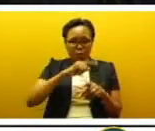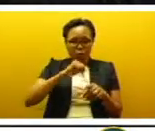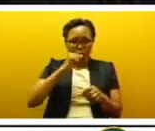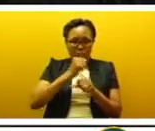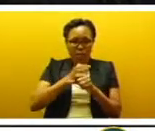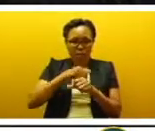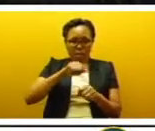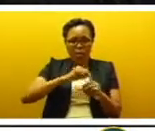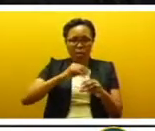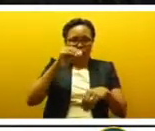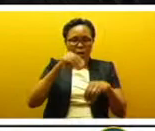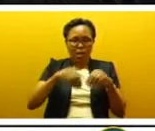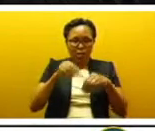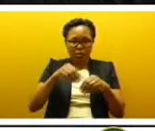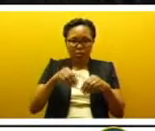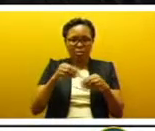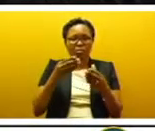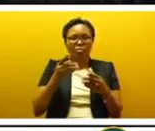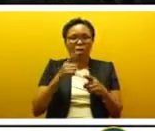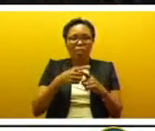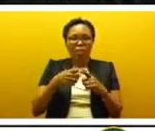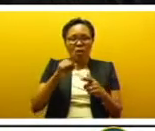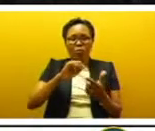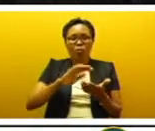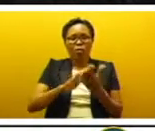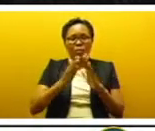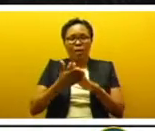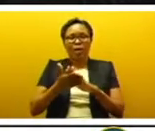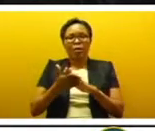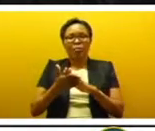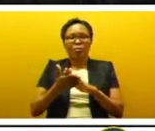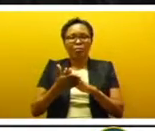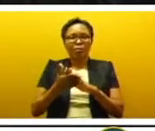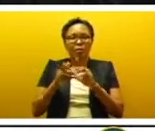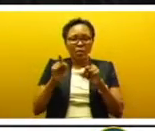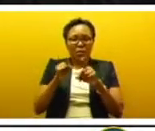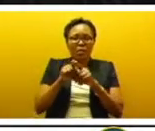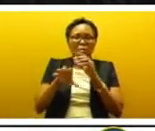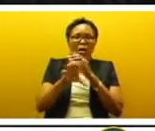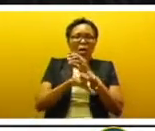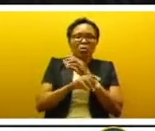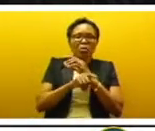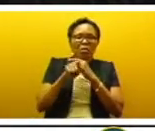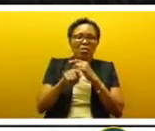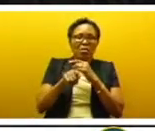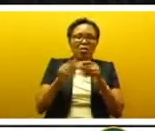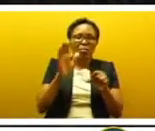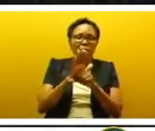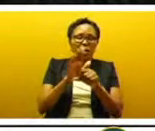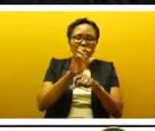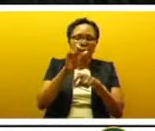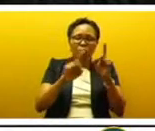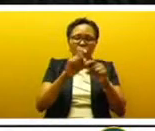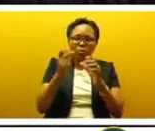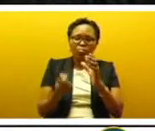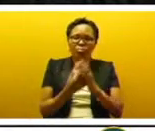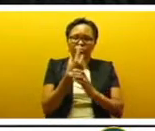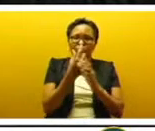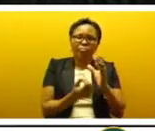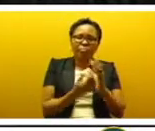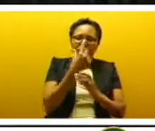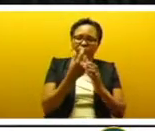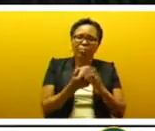elections, we became some kind of a terrestrial Kusadikika, and several questions arise. When, why, and